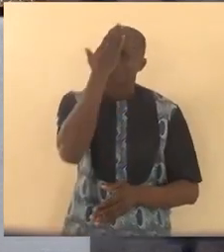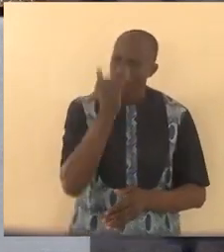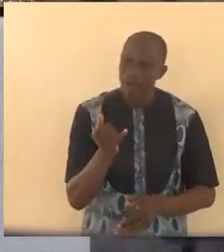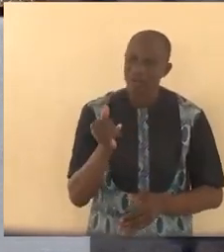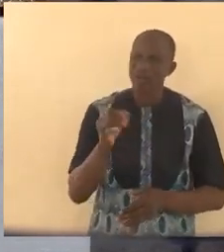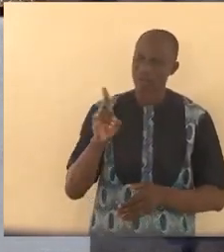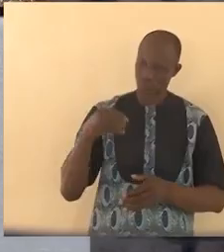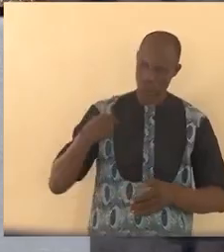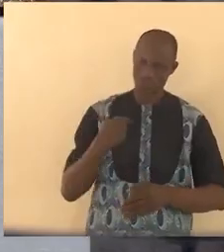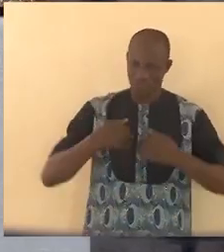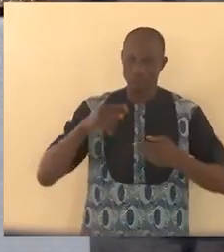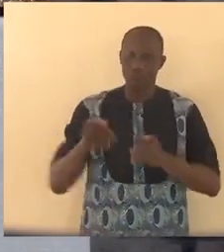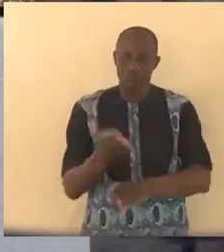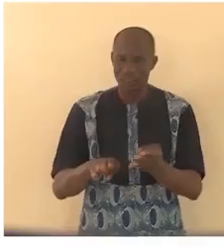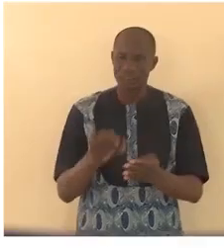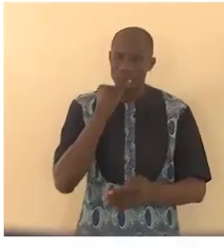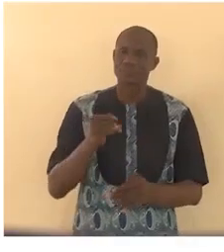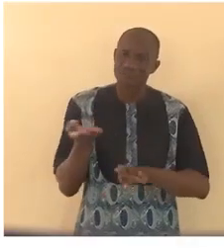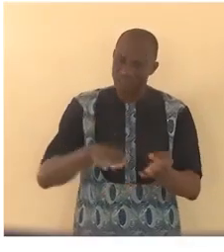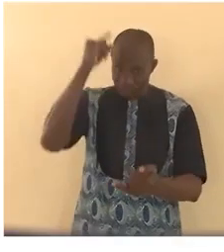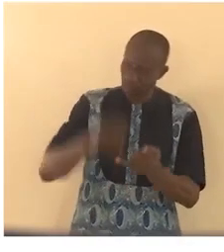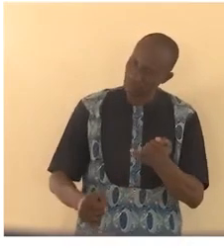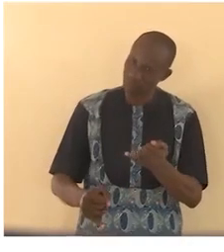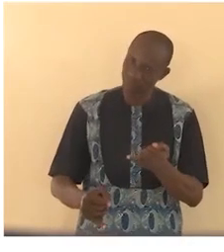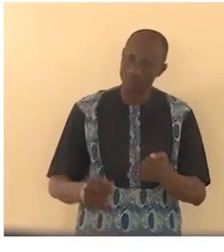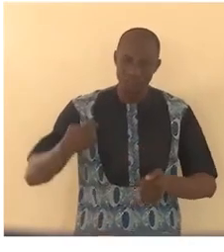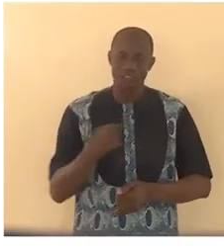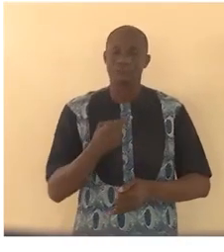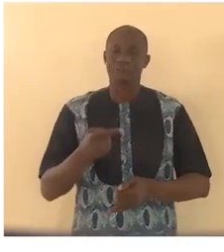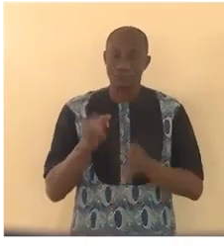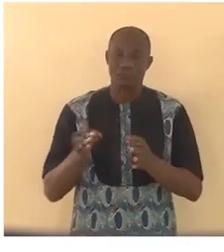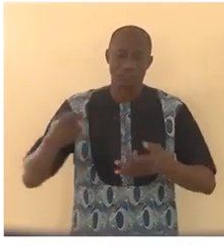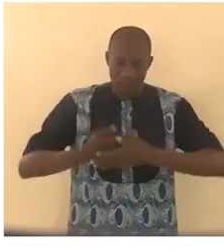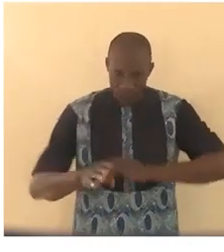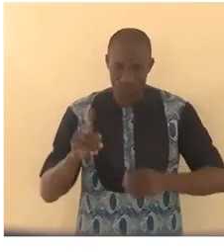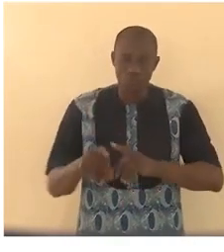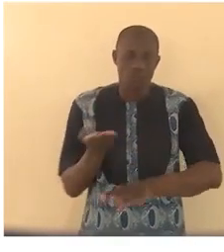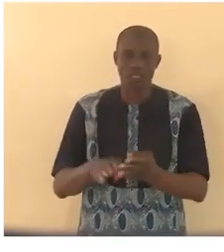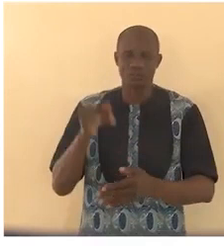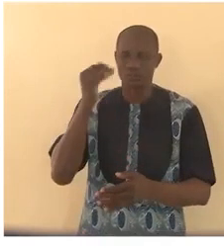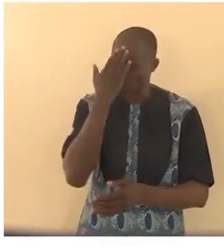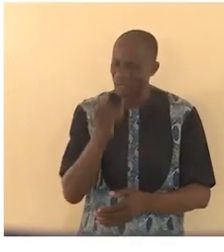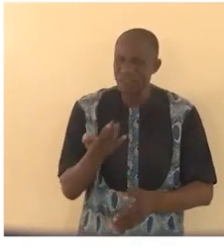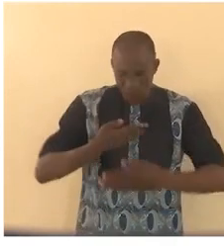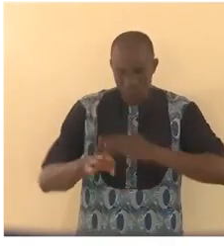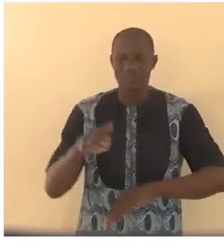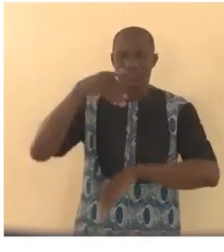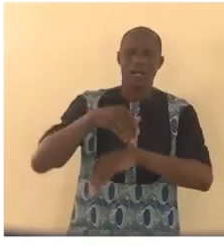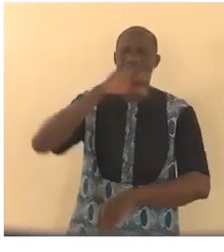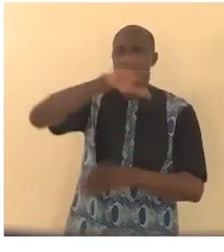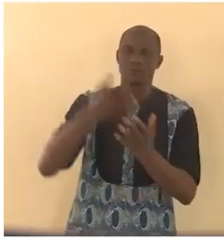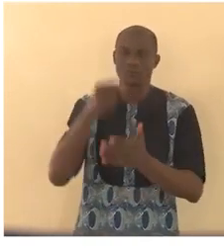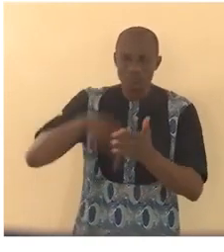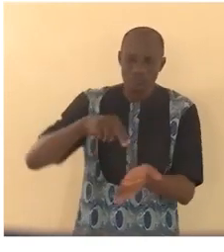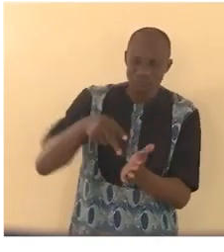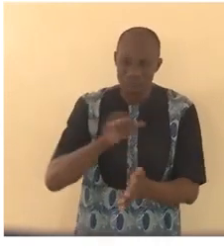why do we have to die? Is death the end of everything? If we are born only to die, then why be born at all? What is the